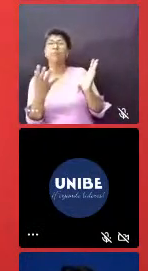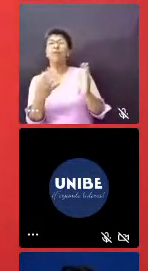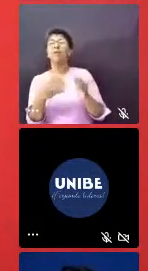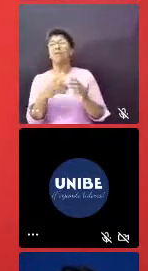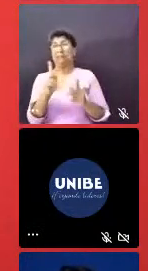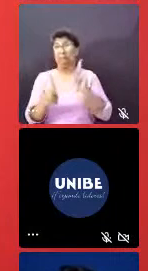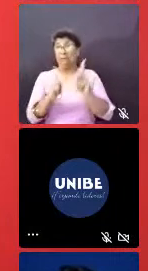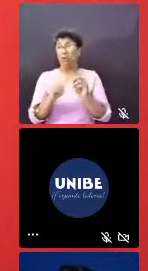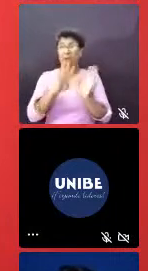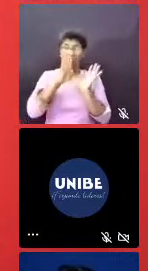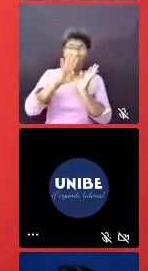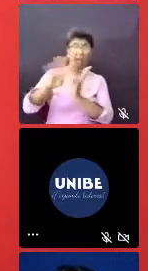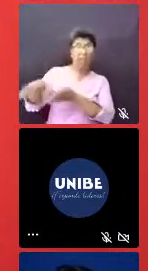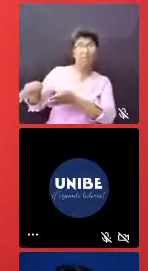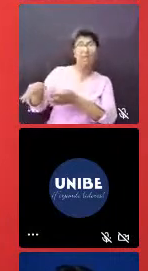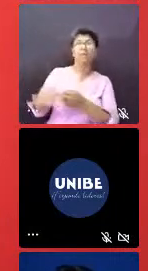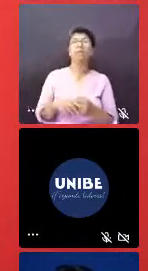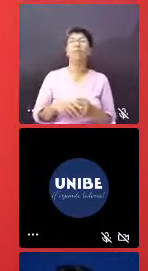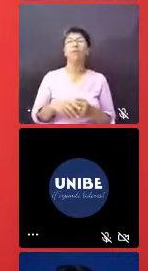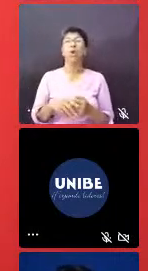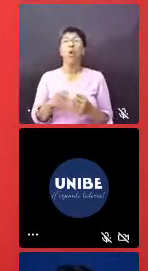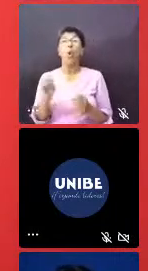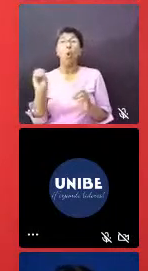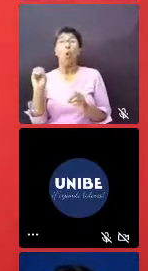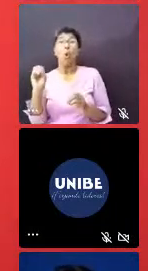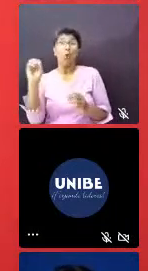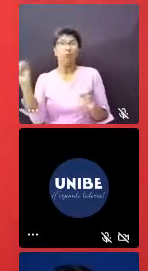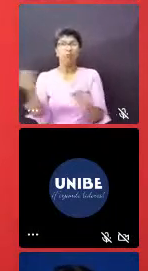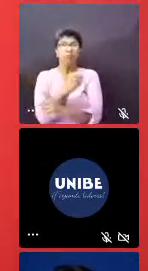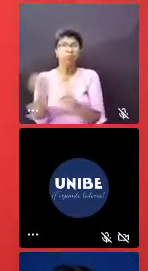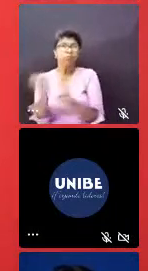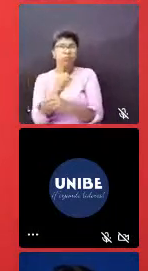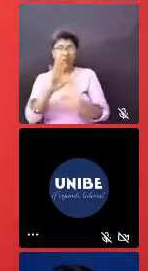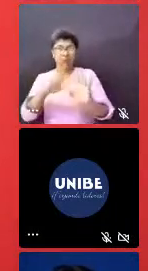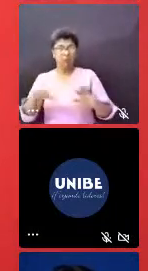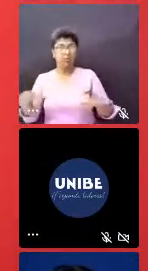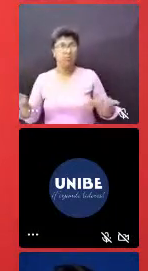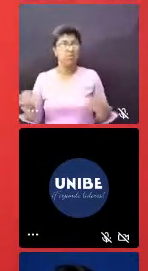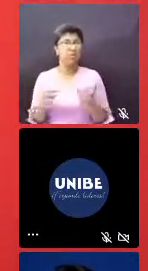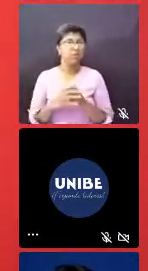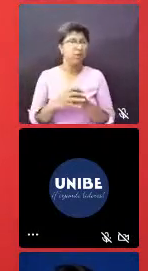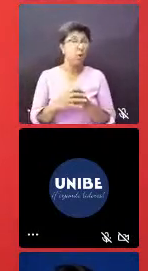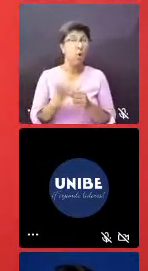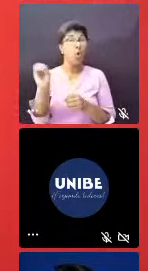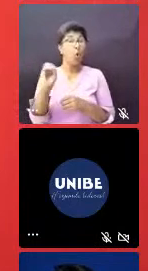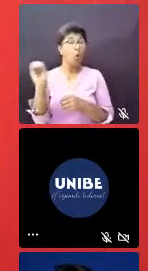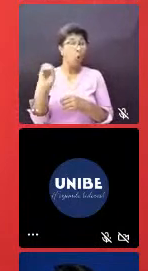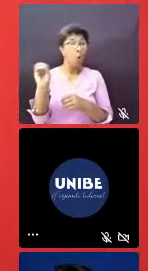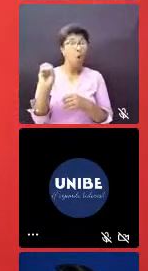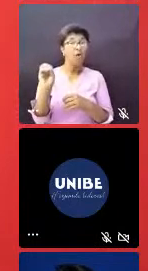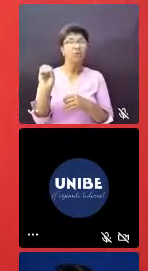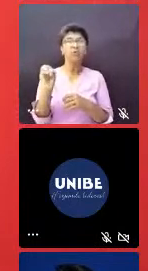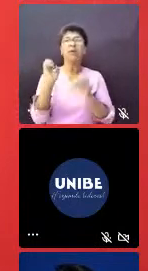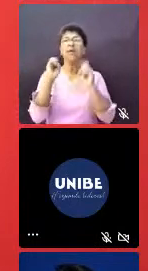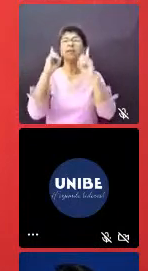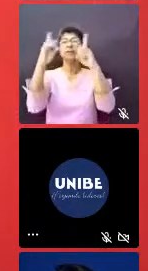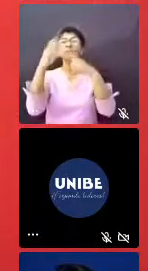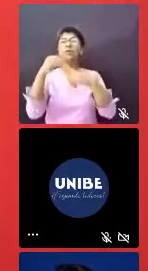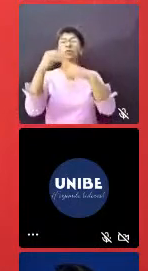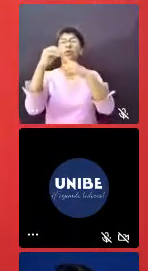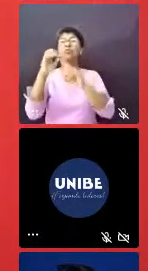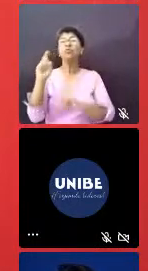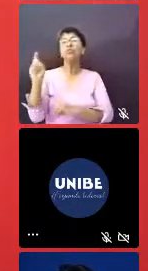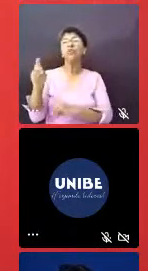neglect, any kind of violence that the child might experience, or any form of special educational need that have